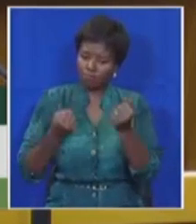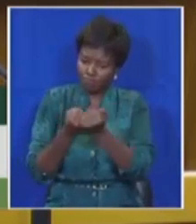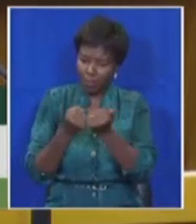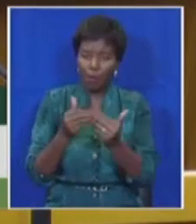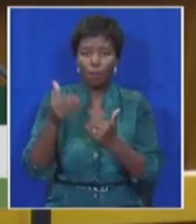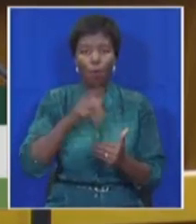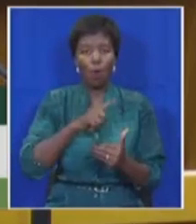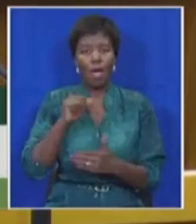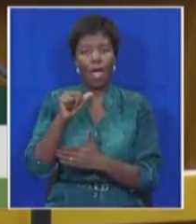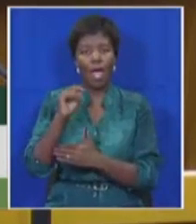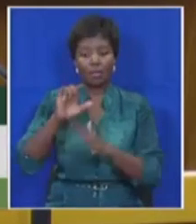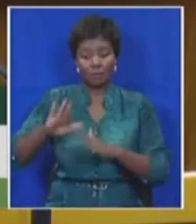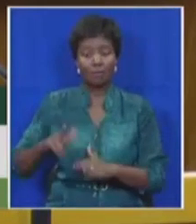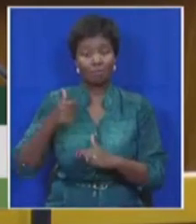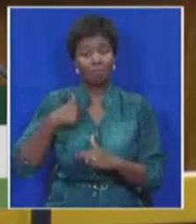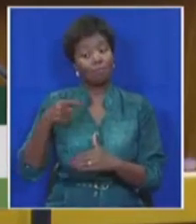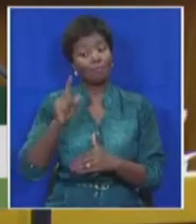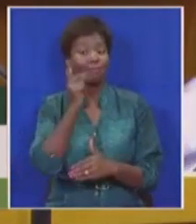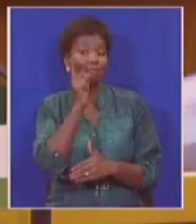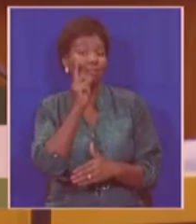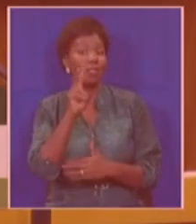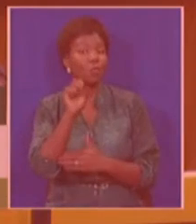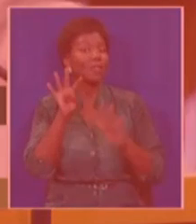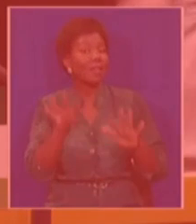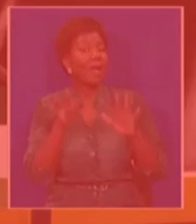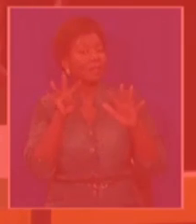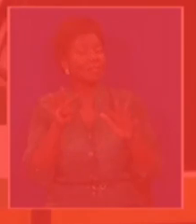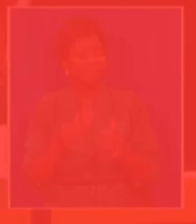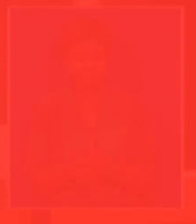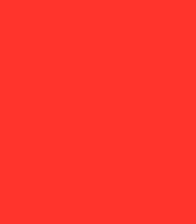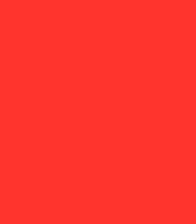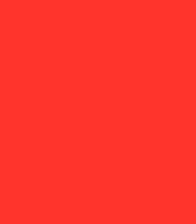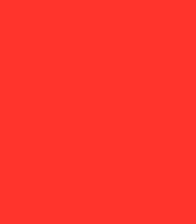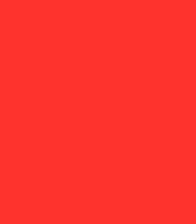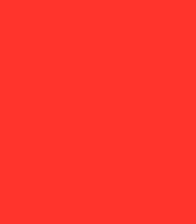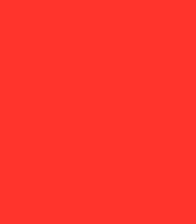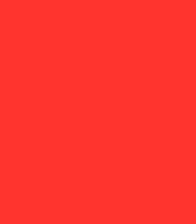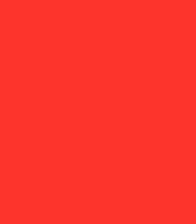their futures. Woza 2019. Thank you, ma'am.